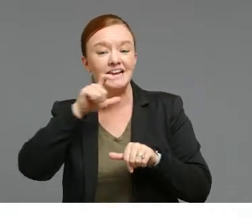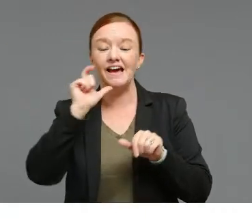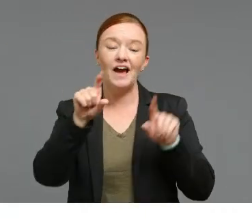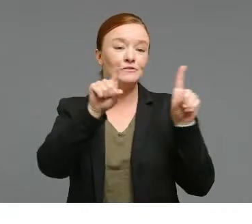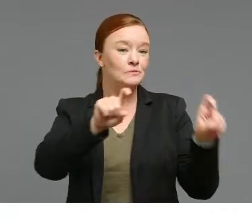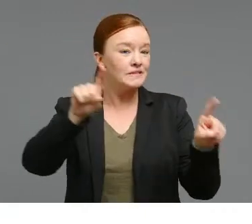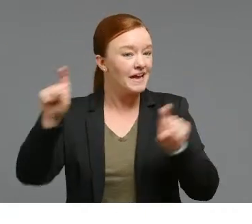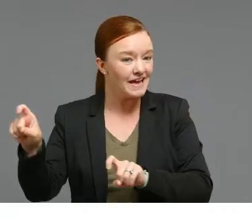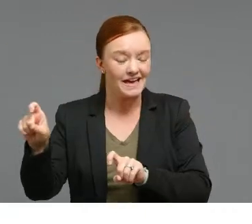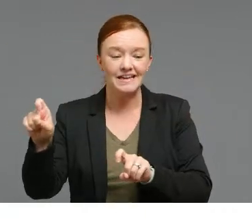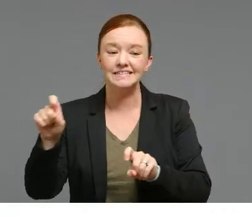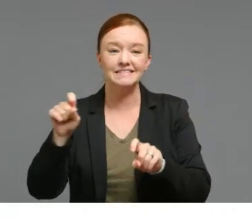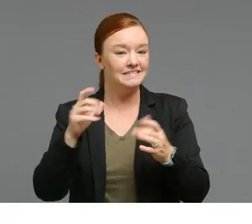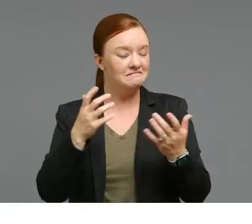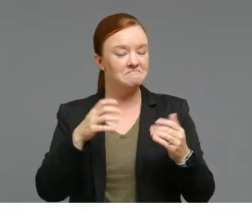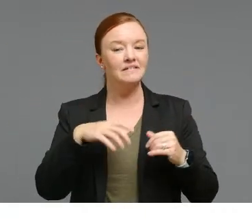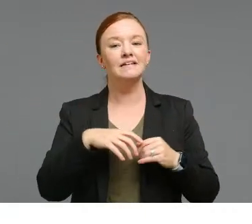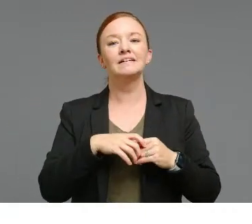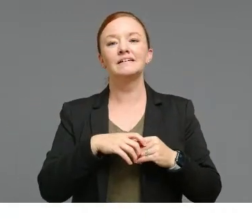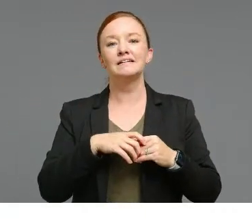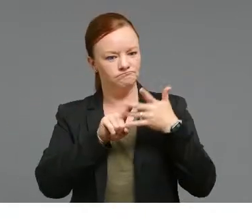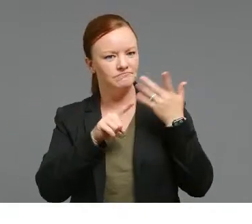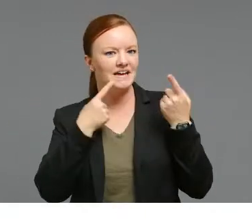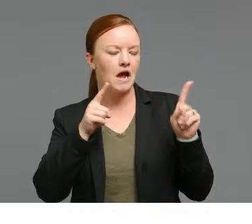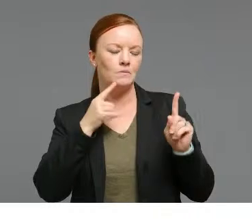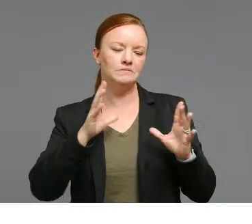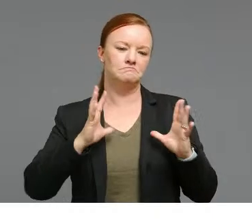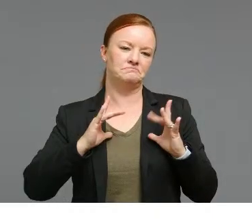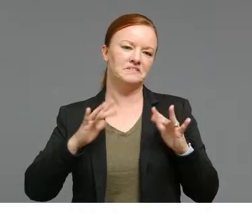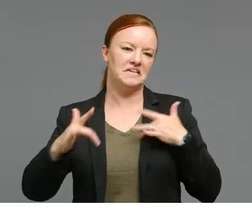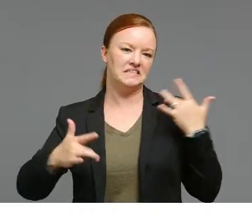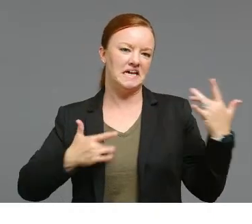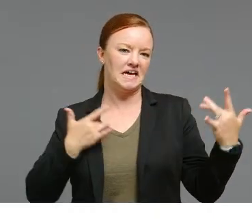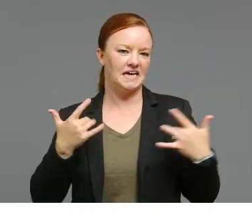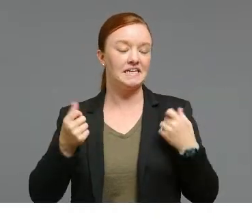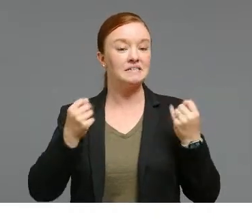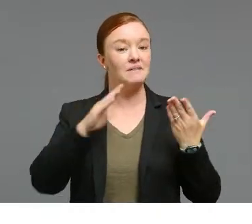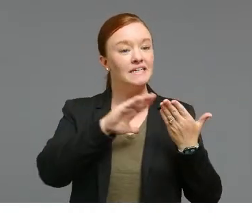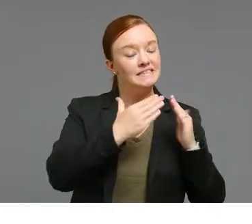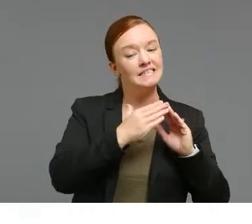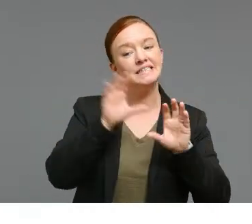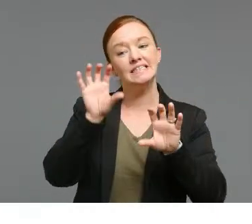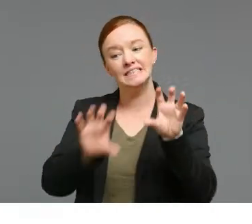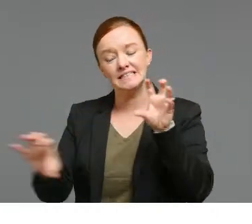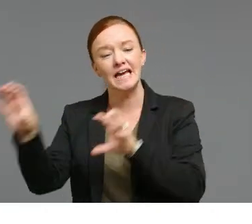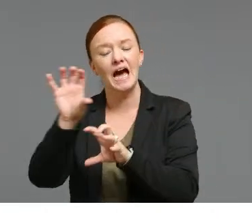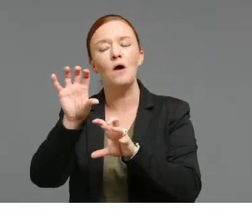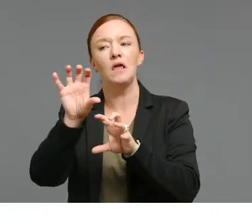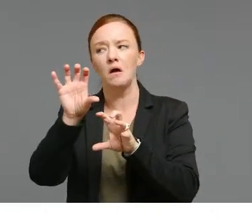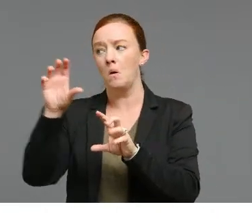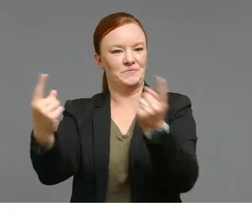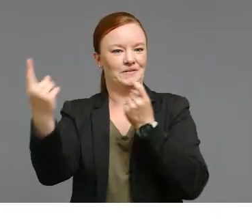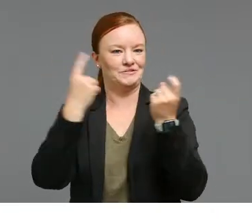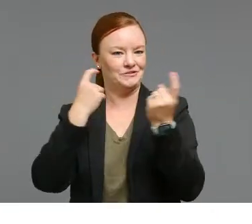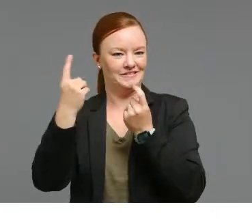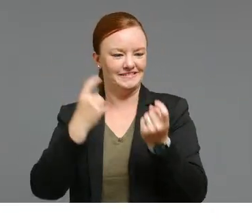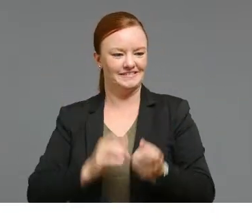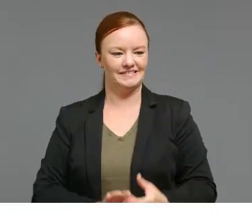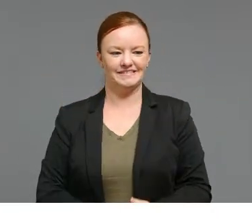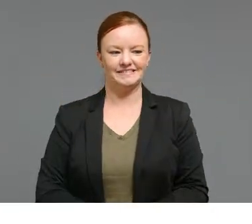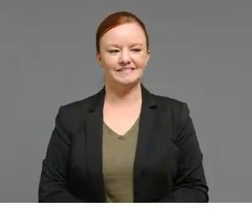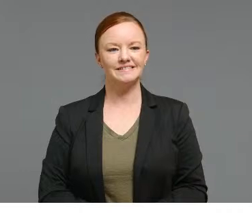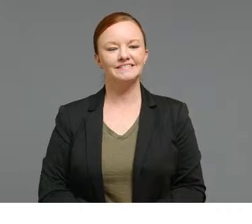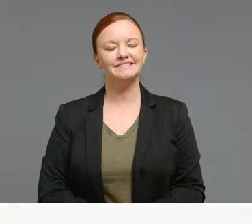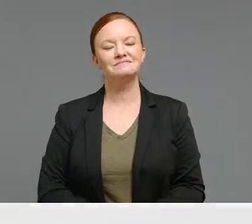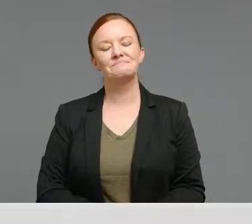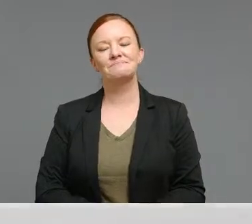travel, and they can refrain. We've seen a lot of local jurisdictions follow suit after CDC. Okay, first up